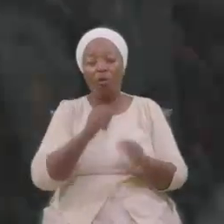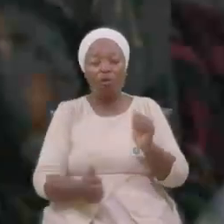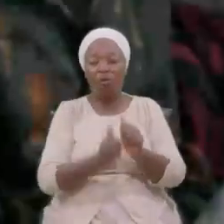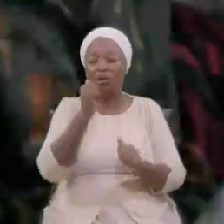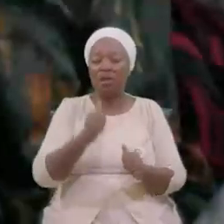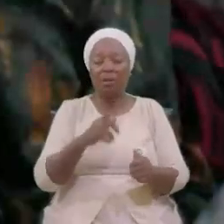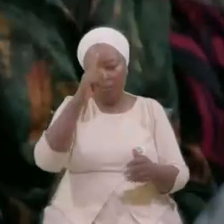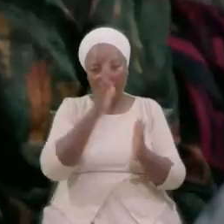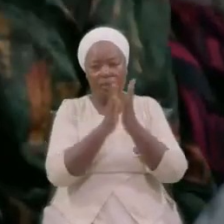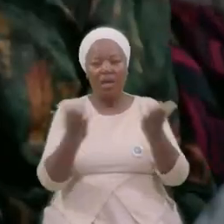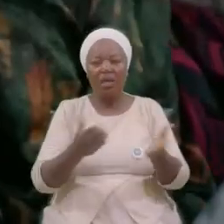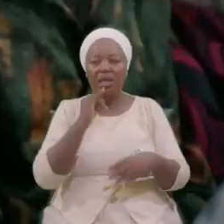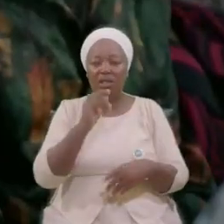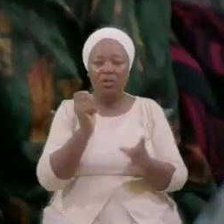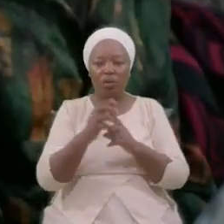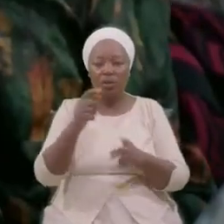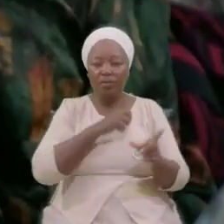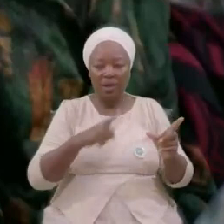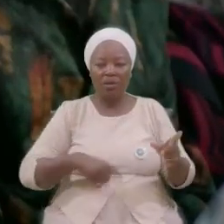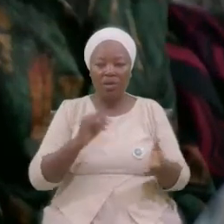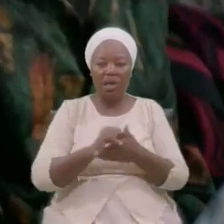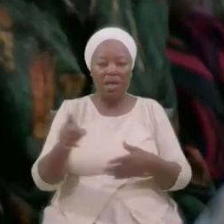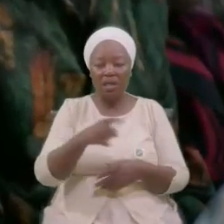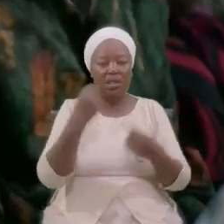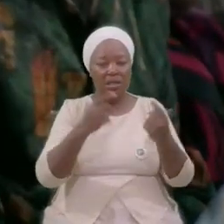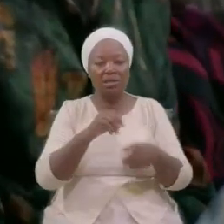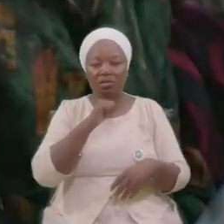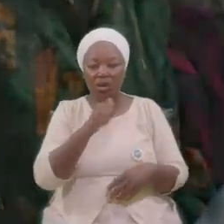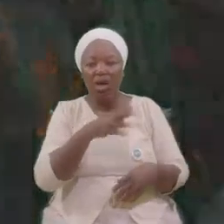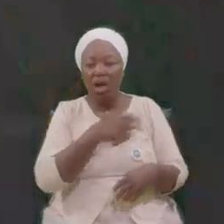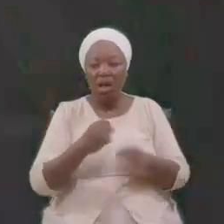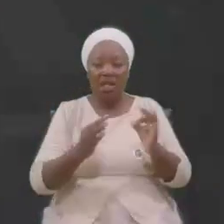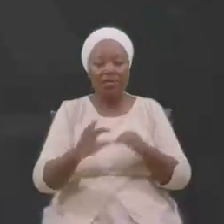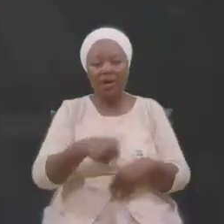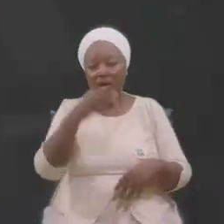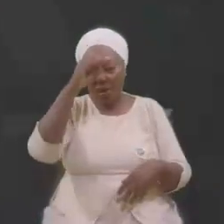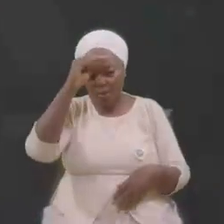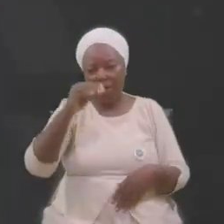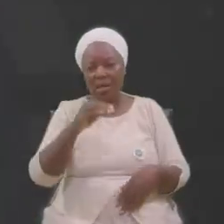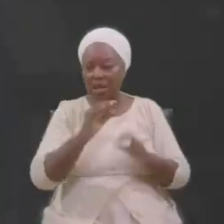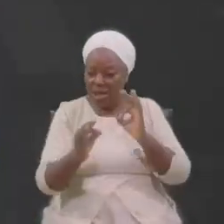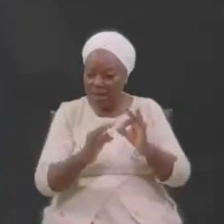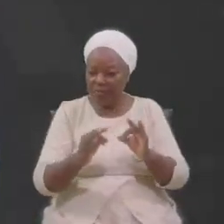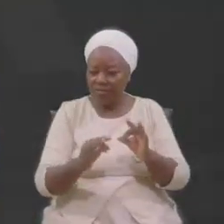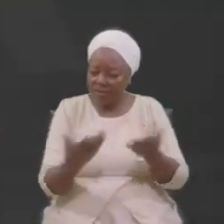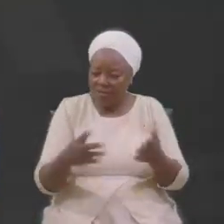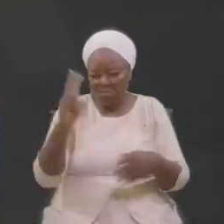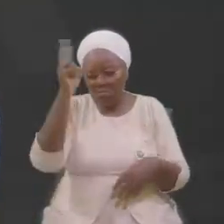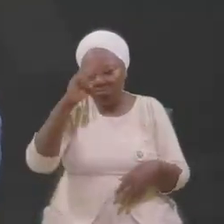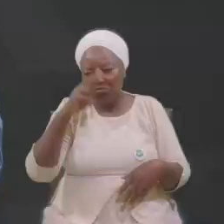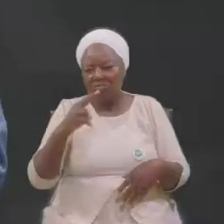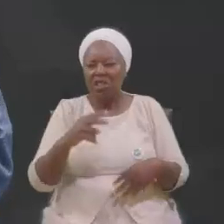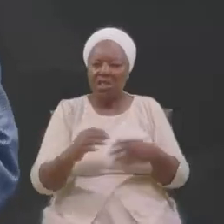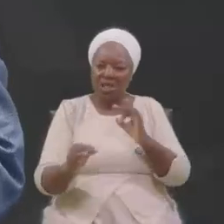word of the Lord, that ye sin not. And if any man sin, by carelessness,